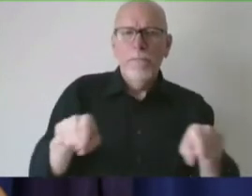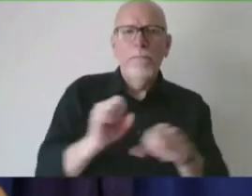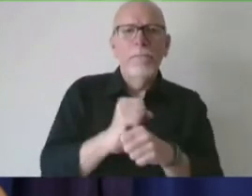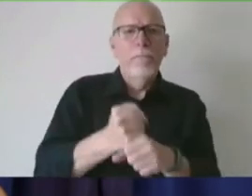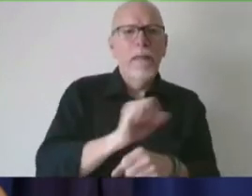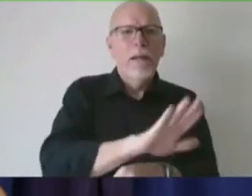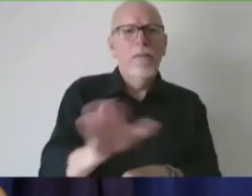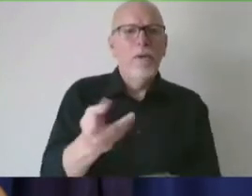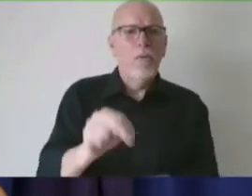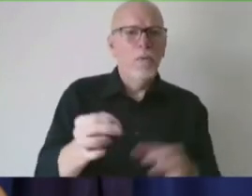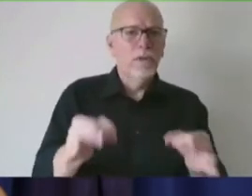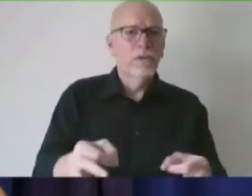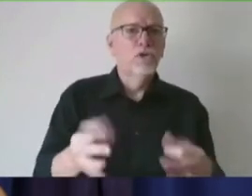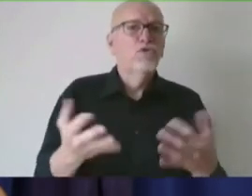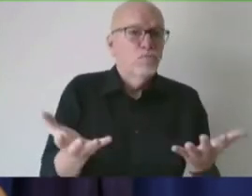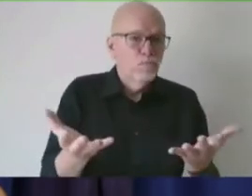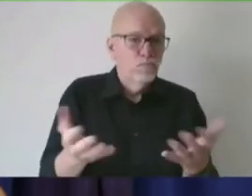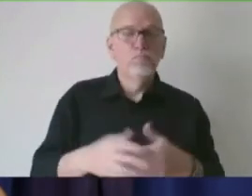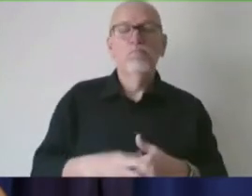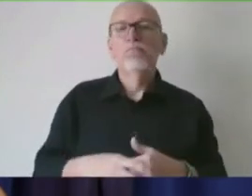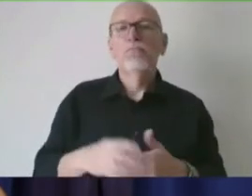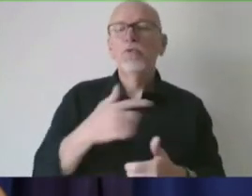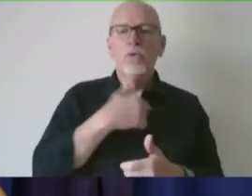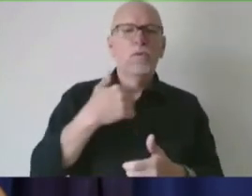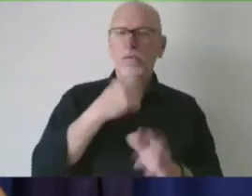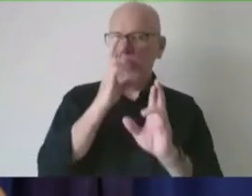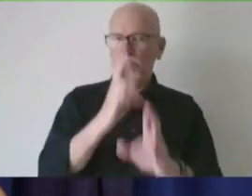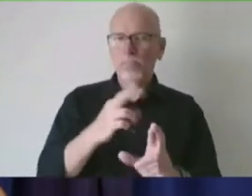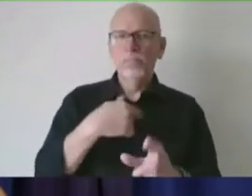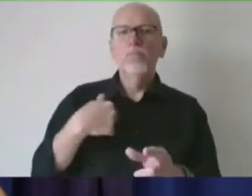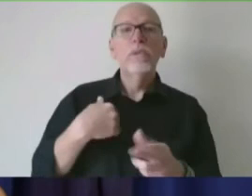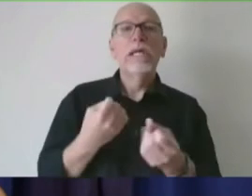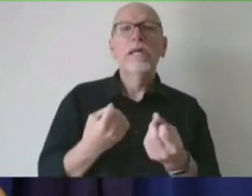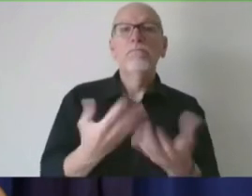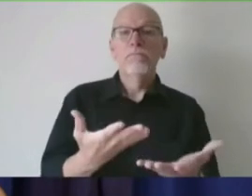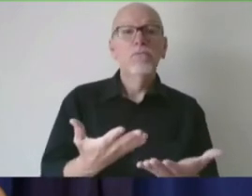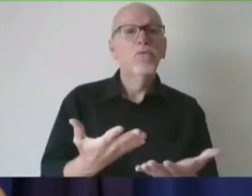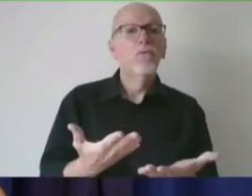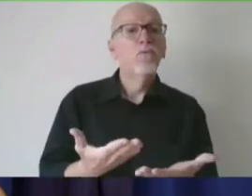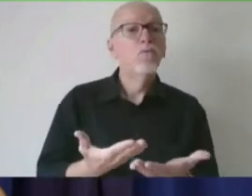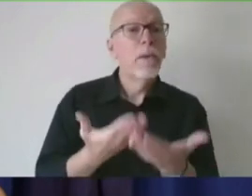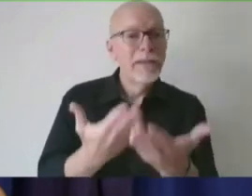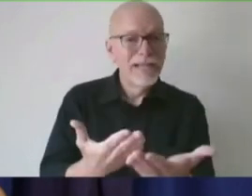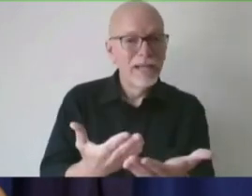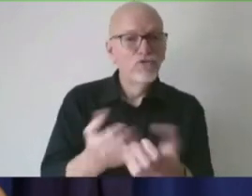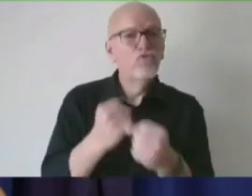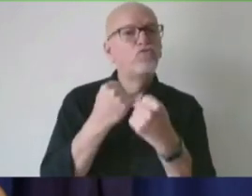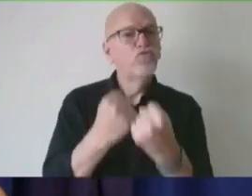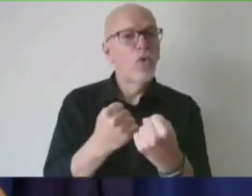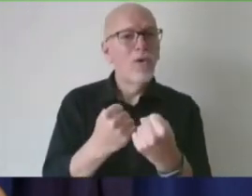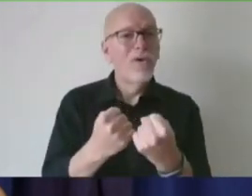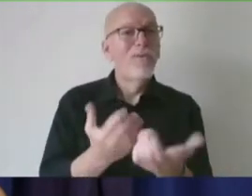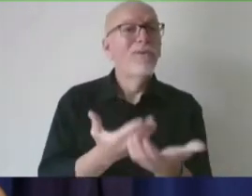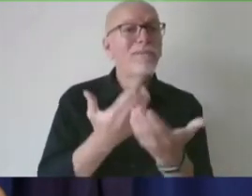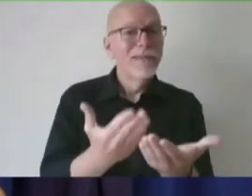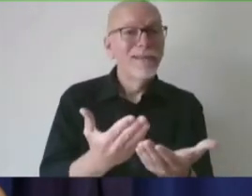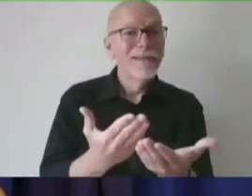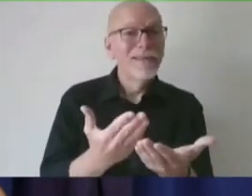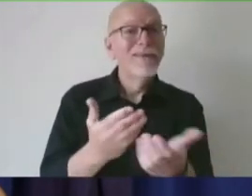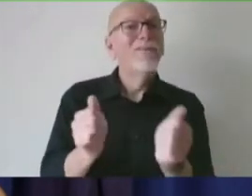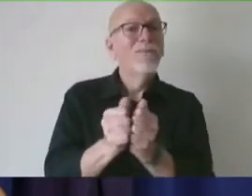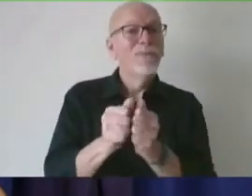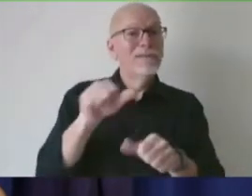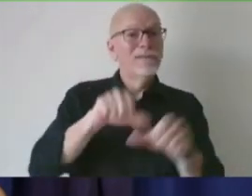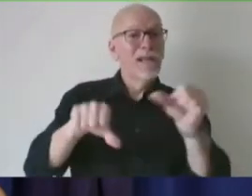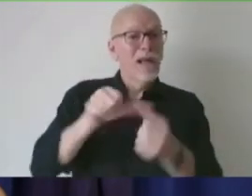decisions. And so, we are giving strong recommendations, strong guidance, and giving the science behind those strong